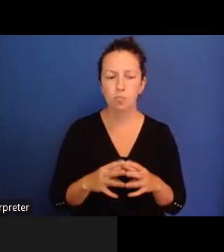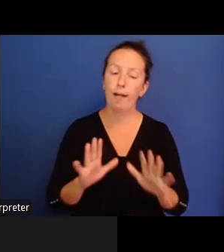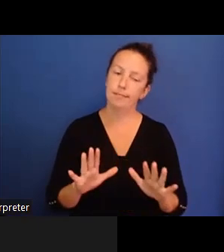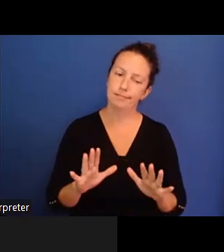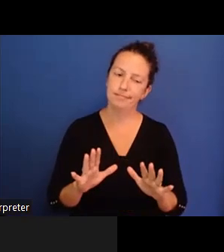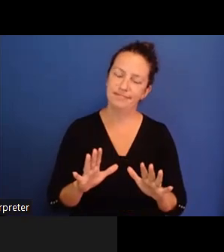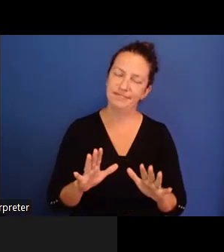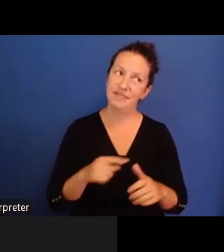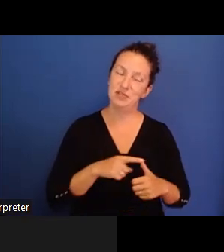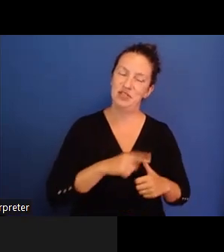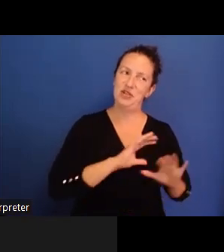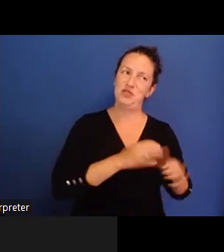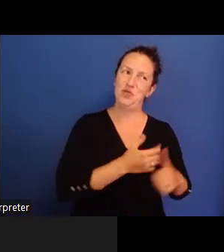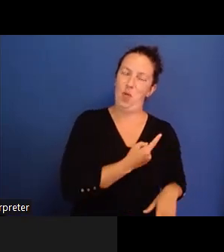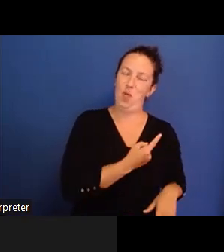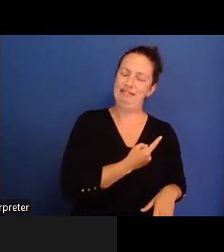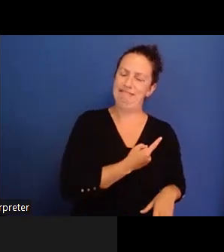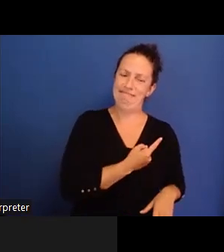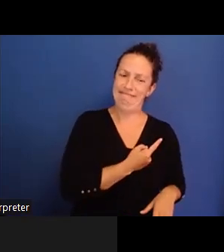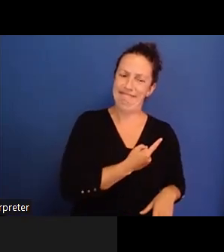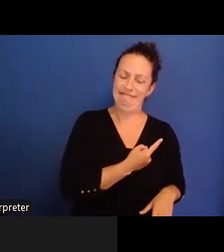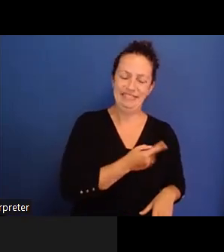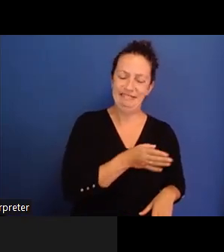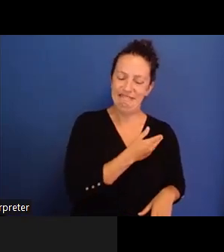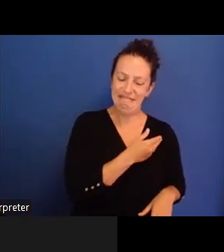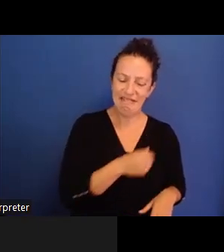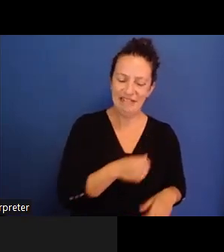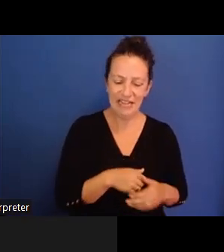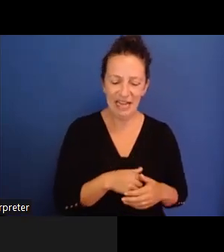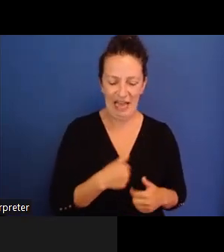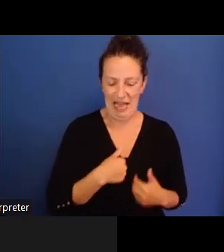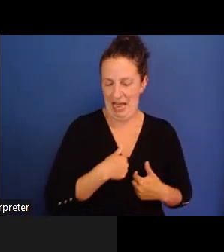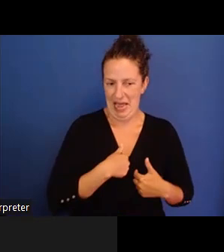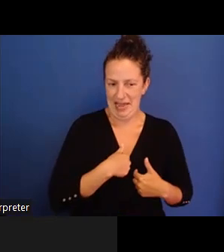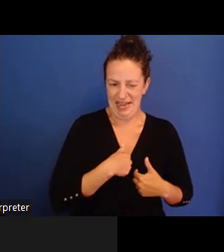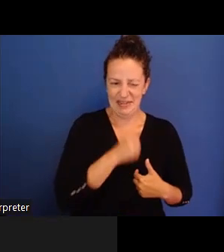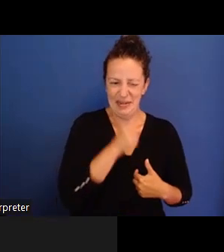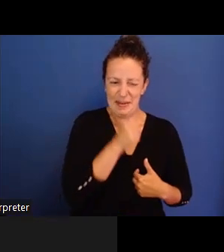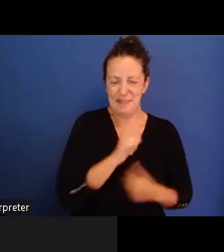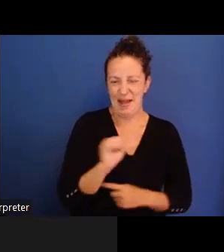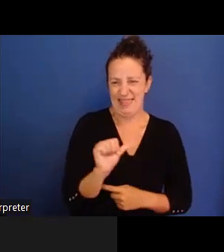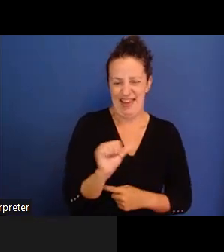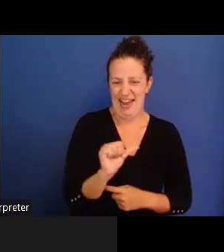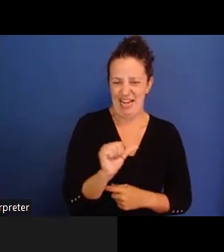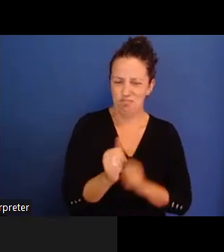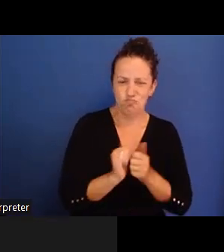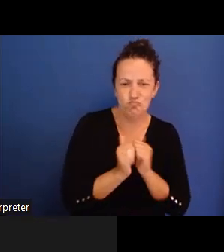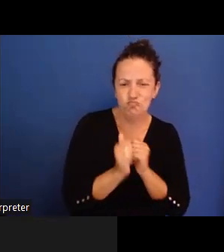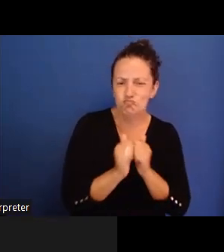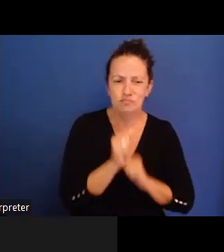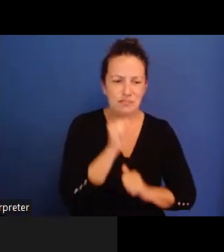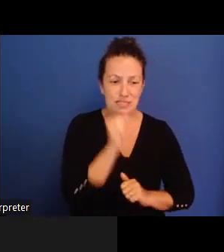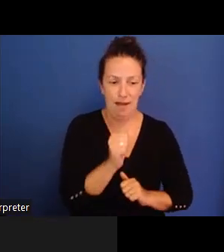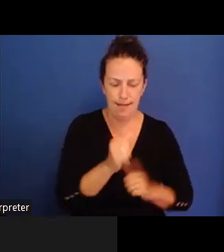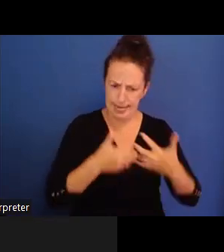one. I I know I'm not athletic necessarily, and I'm not mechanical, so I wouldn't do that